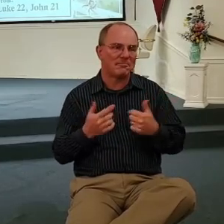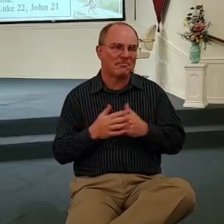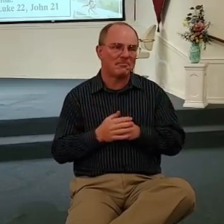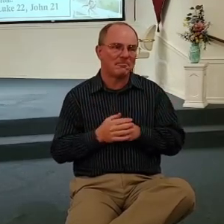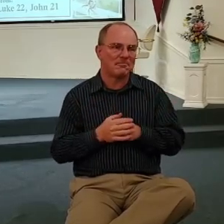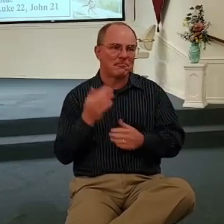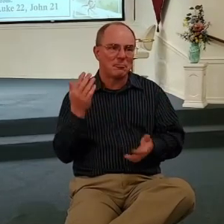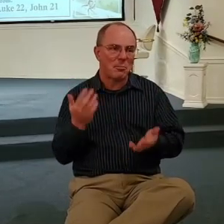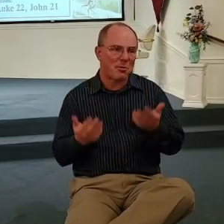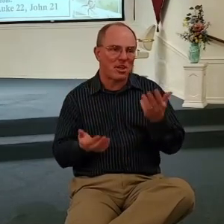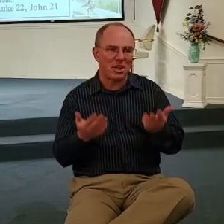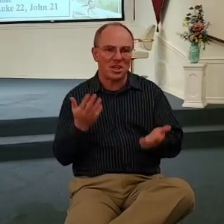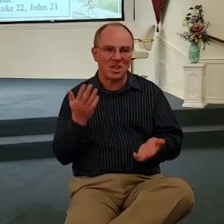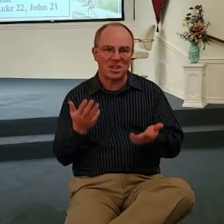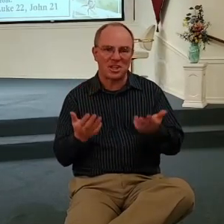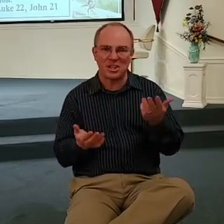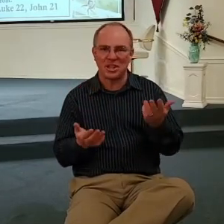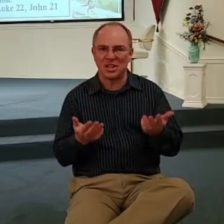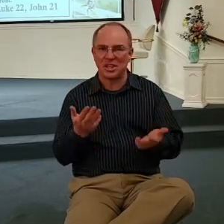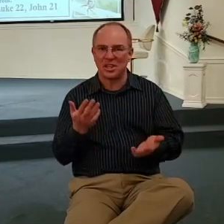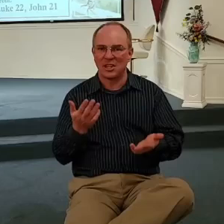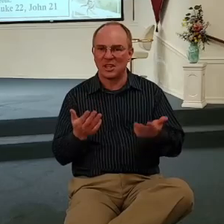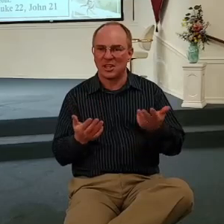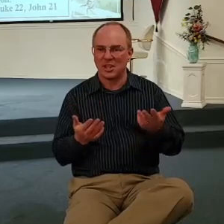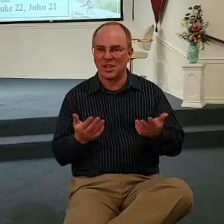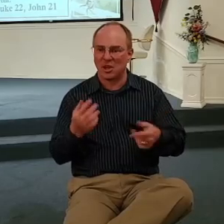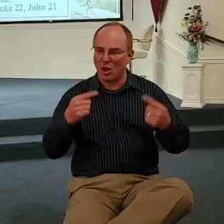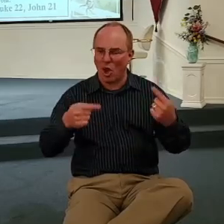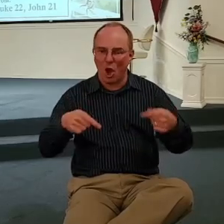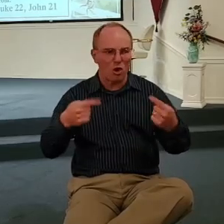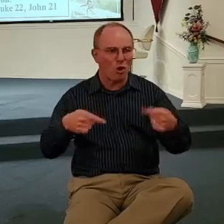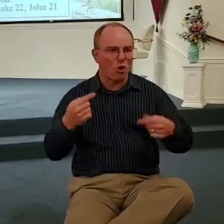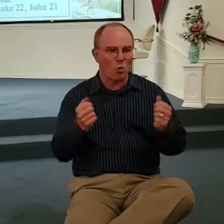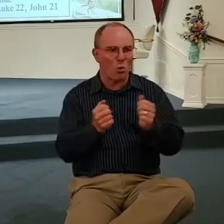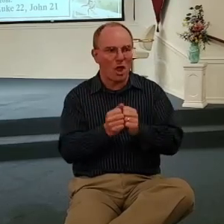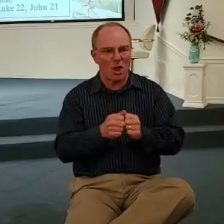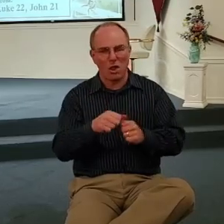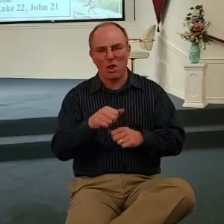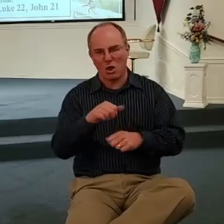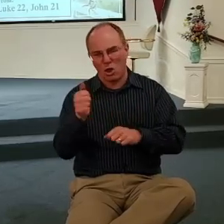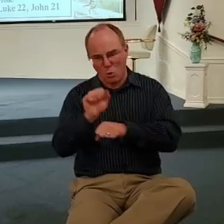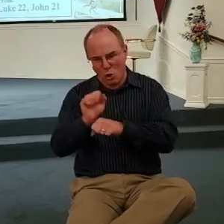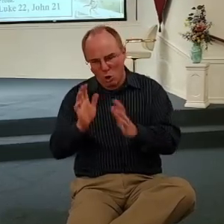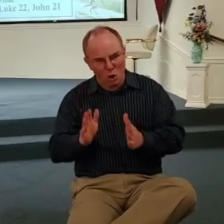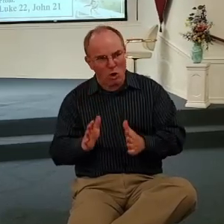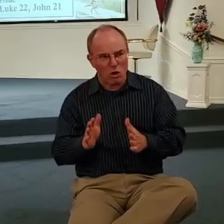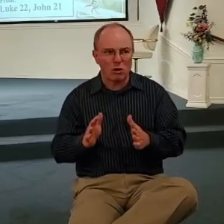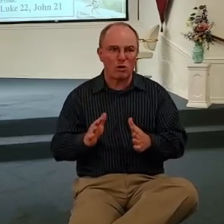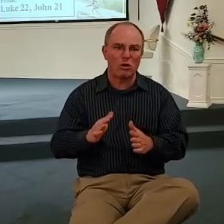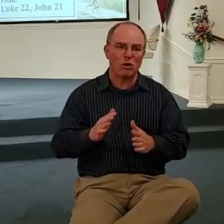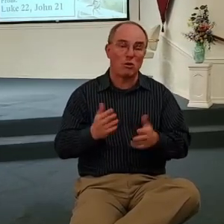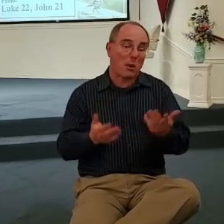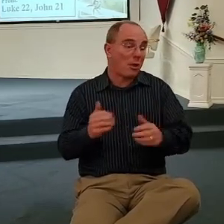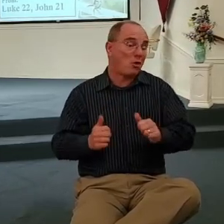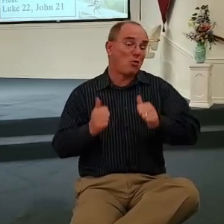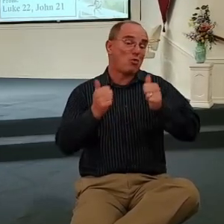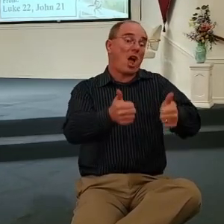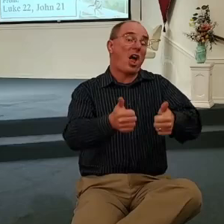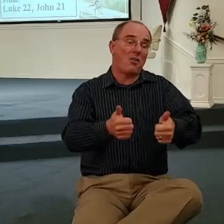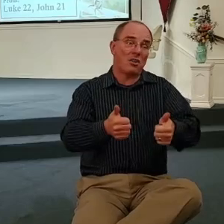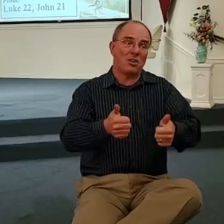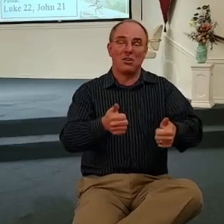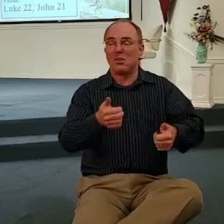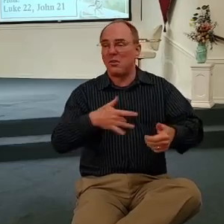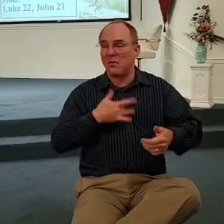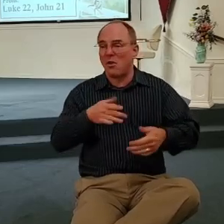Maybe due to a dispute with a coworker, maybe just driving down the street and the frustration you